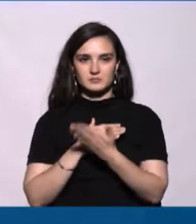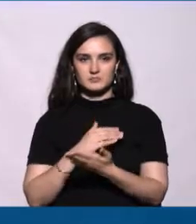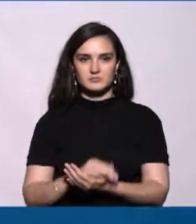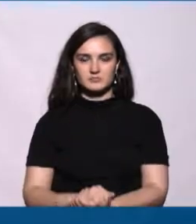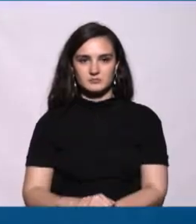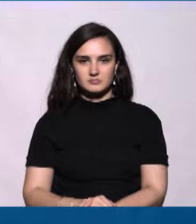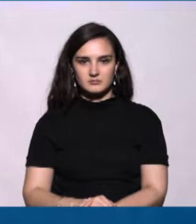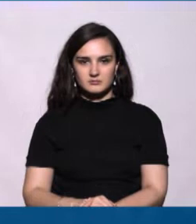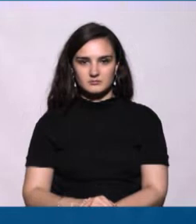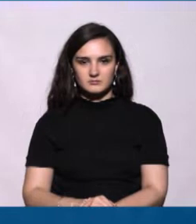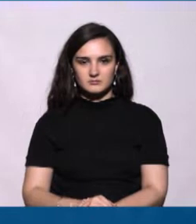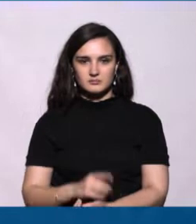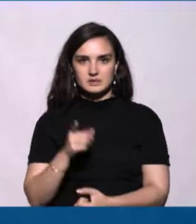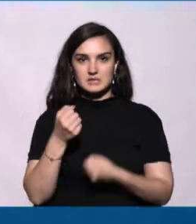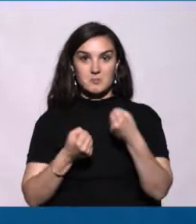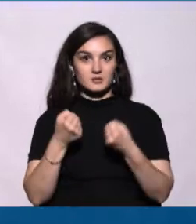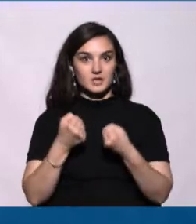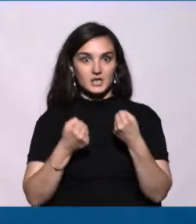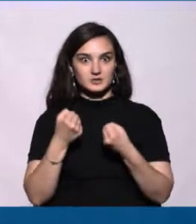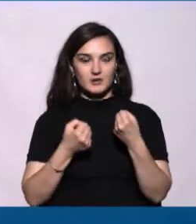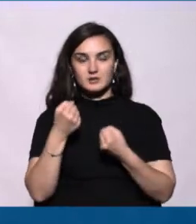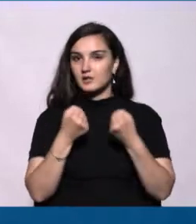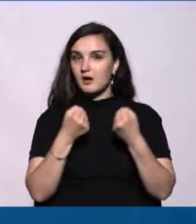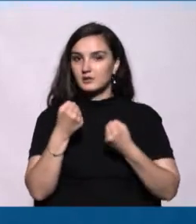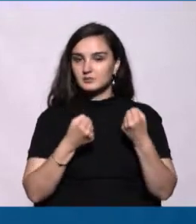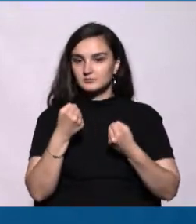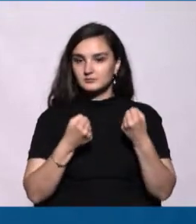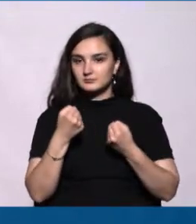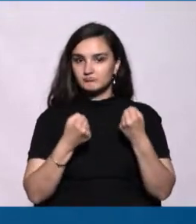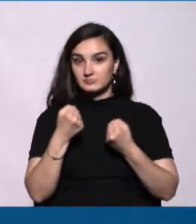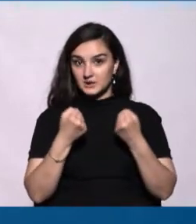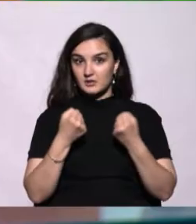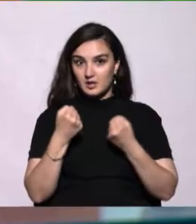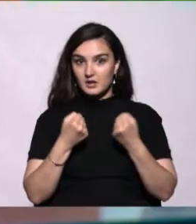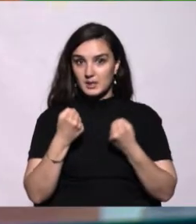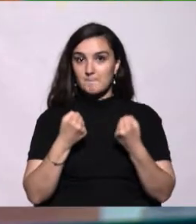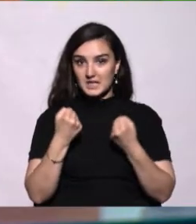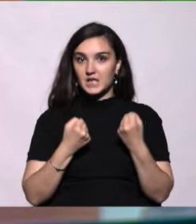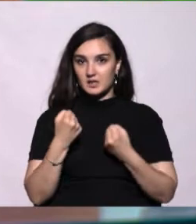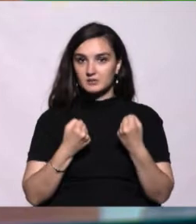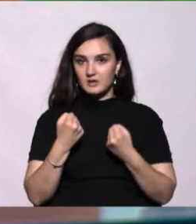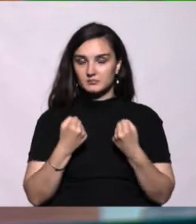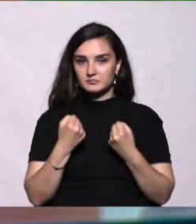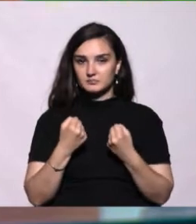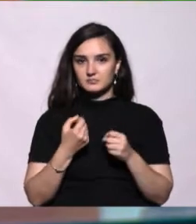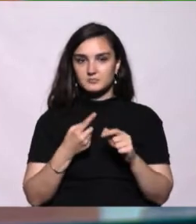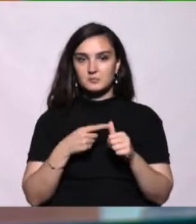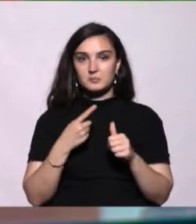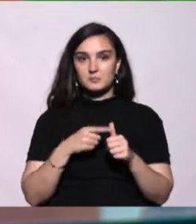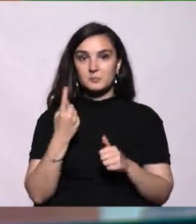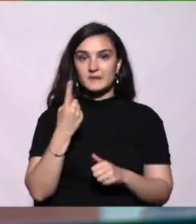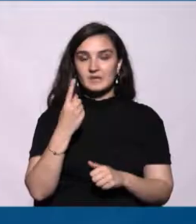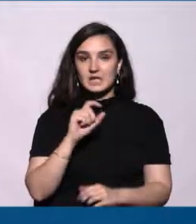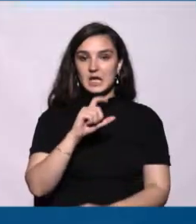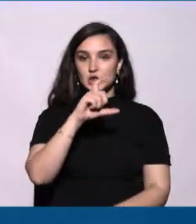I know. It's a car. Car. Car, mankana. And the first letter